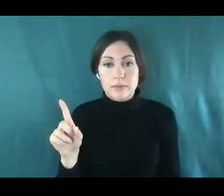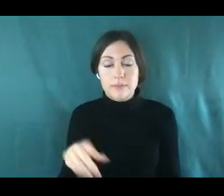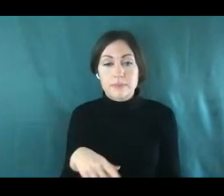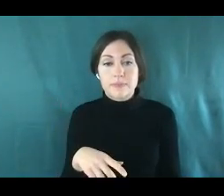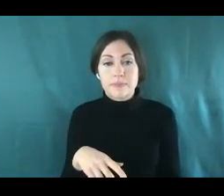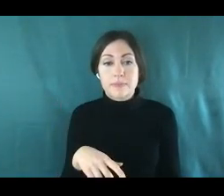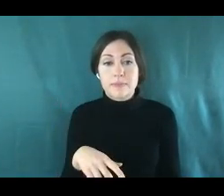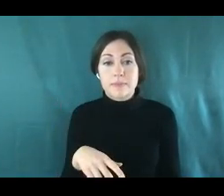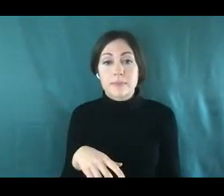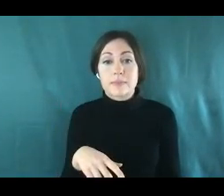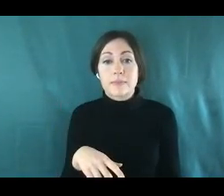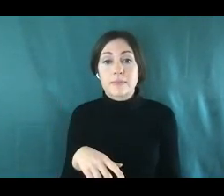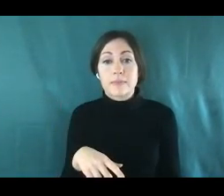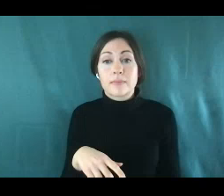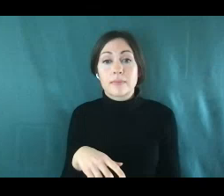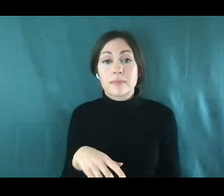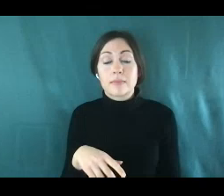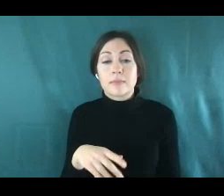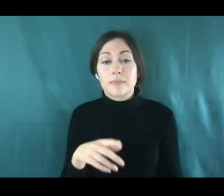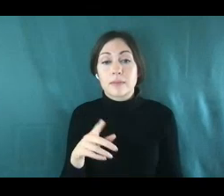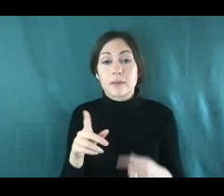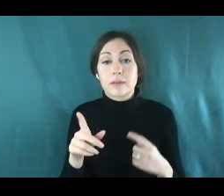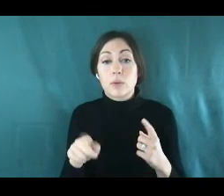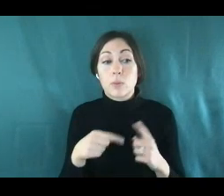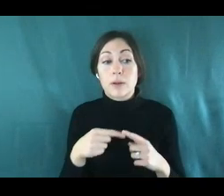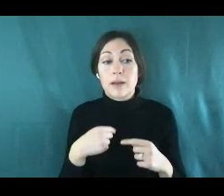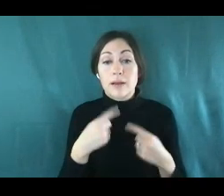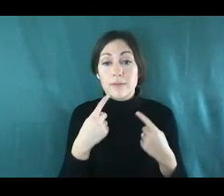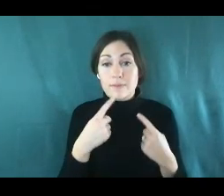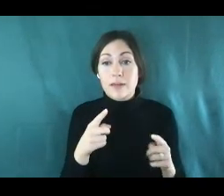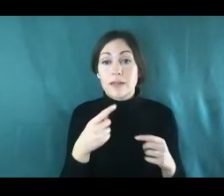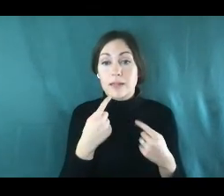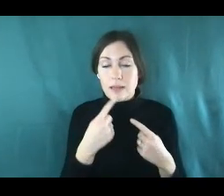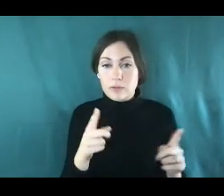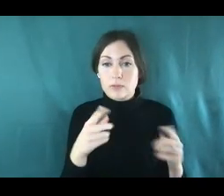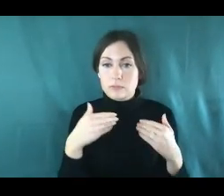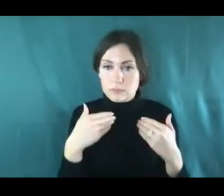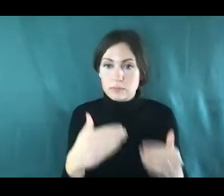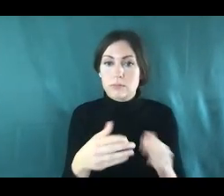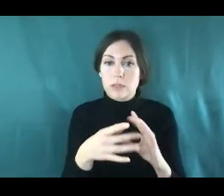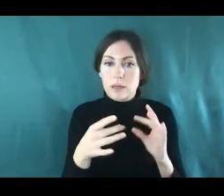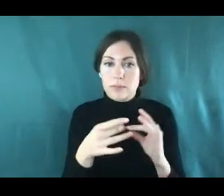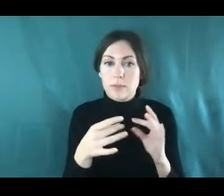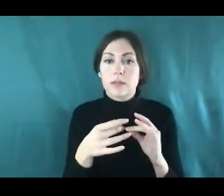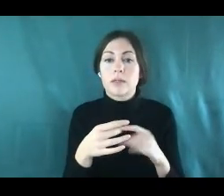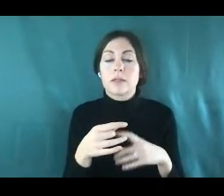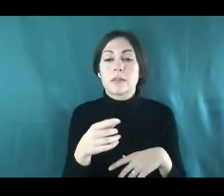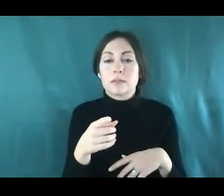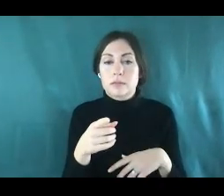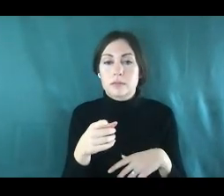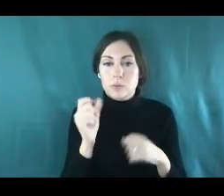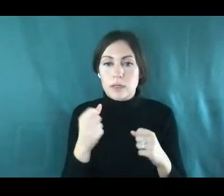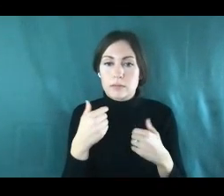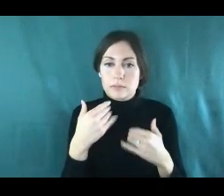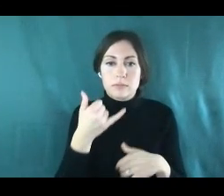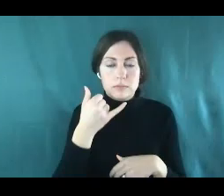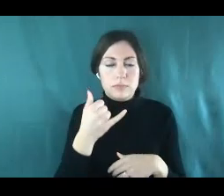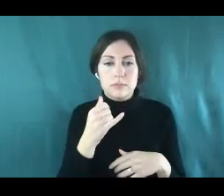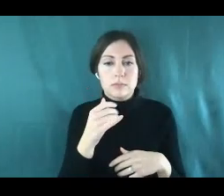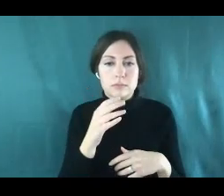1-775-321-6111. Anytime after I have announced this period of public comment. When prompted to provide the meeting ID, please